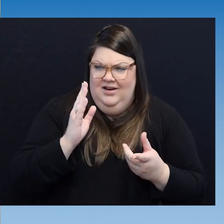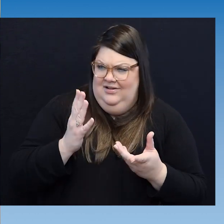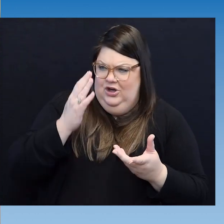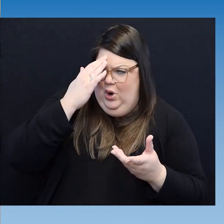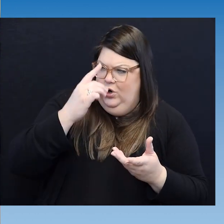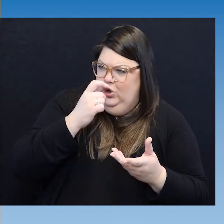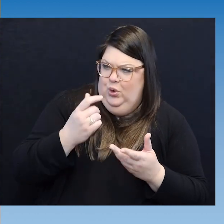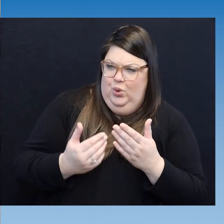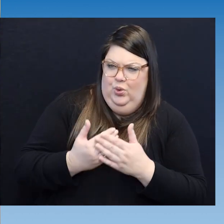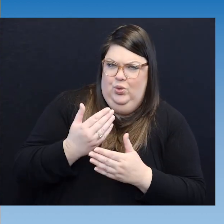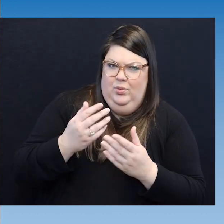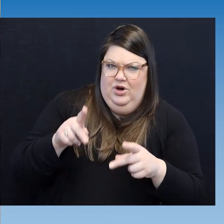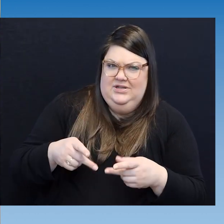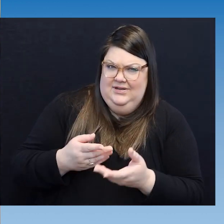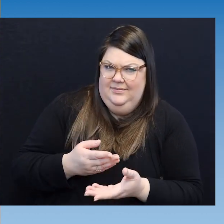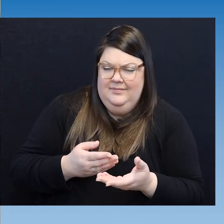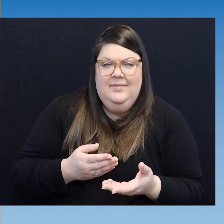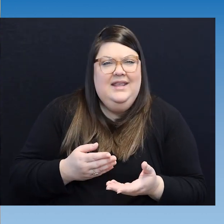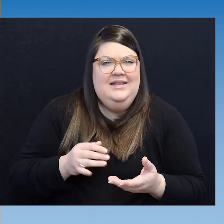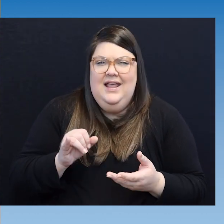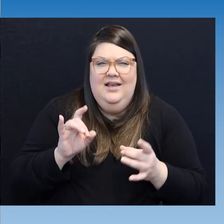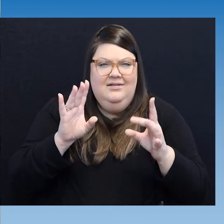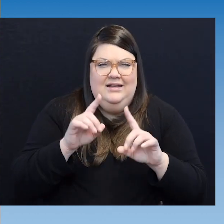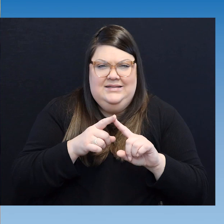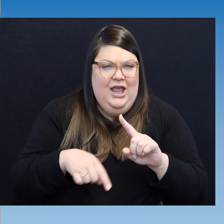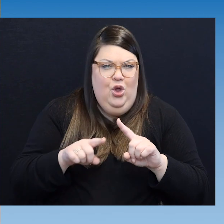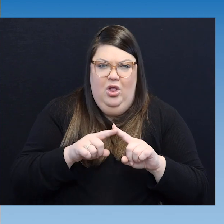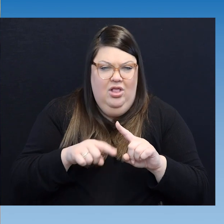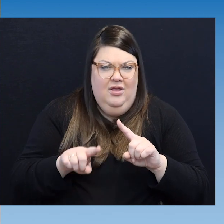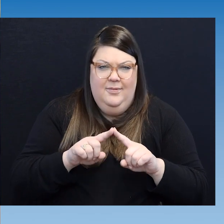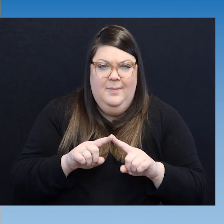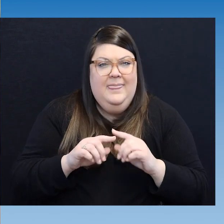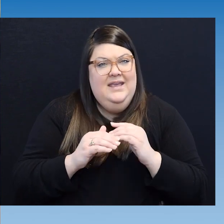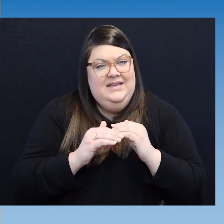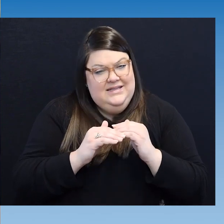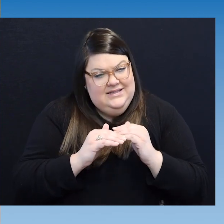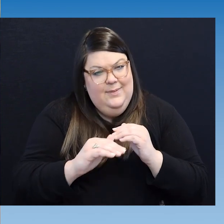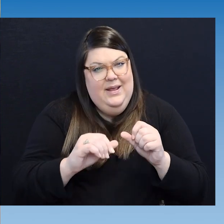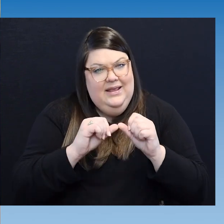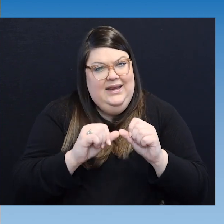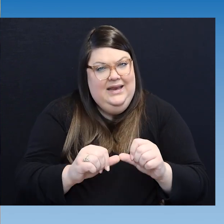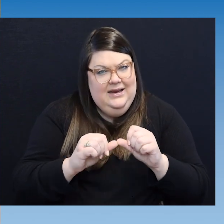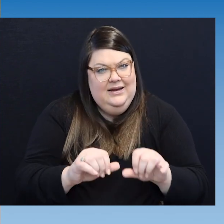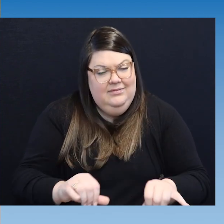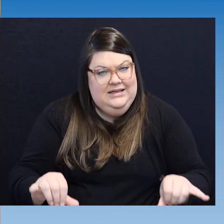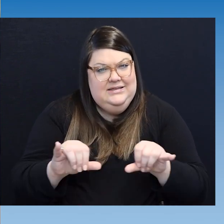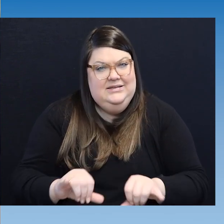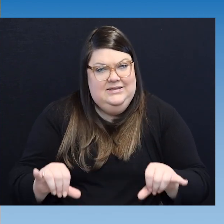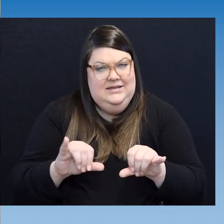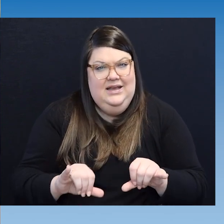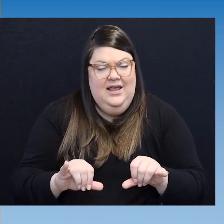vicious cycle. So I think stability is number one to me. Stability with the client. If you're there, you're